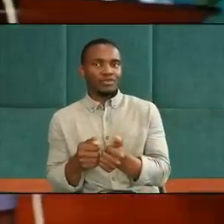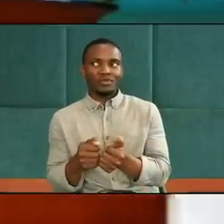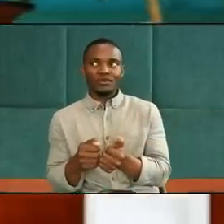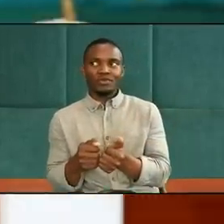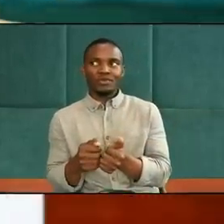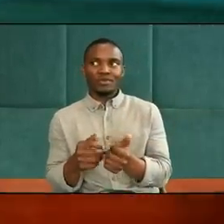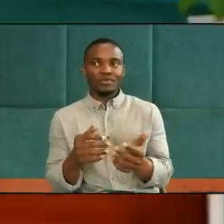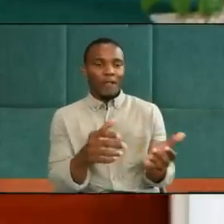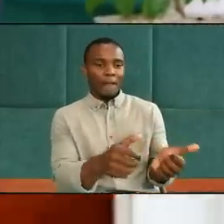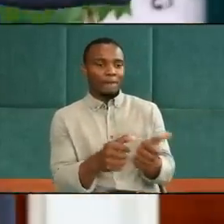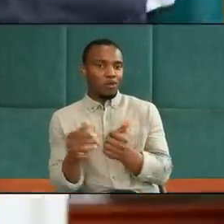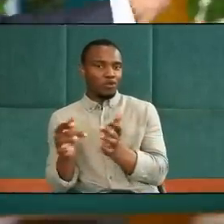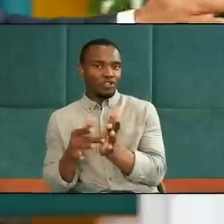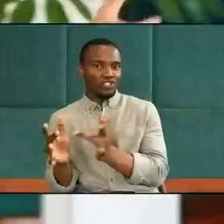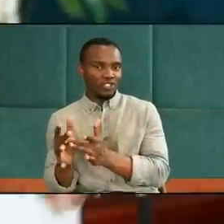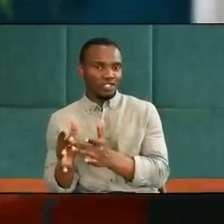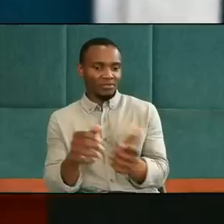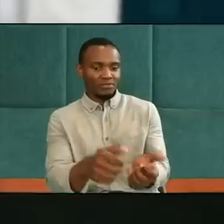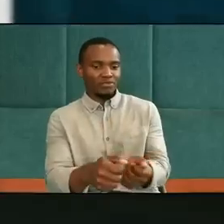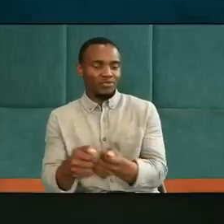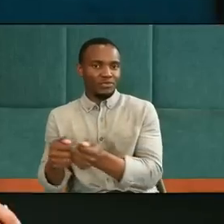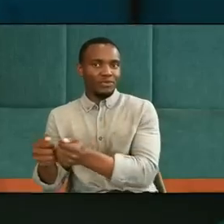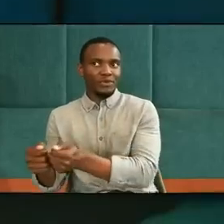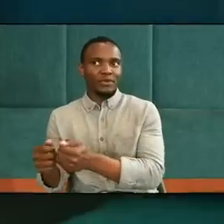Jesus aside. Took him out of the